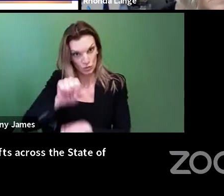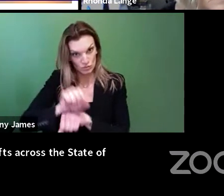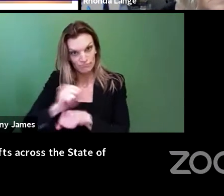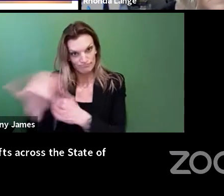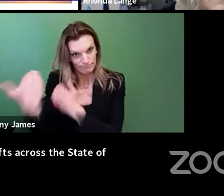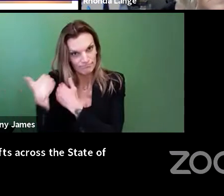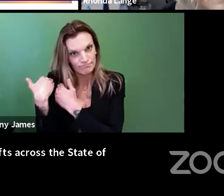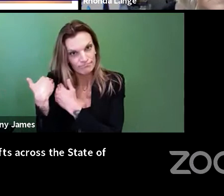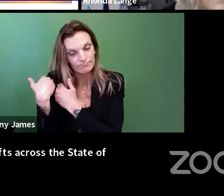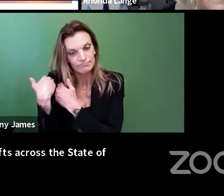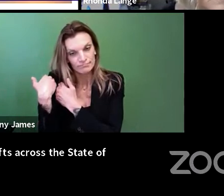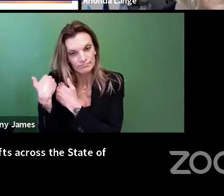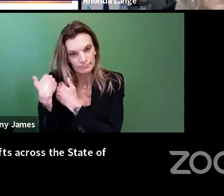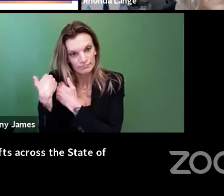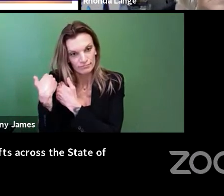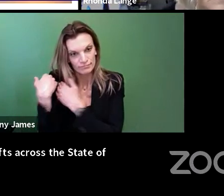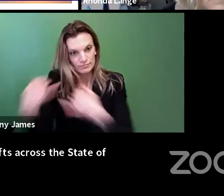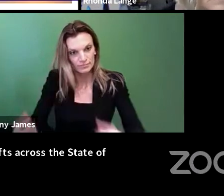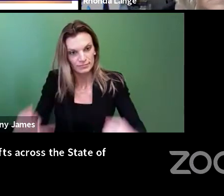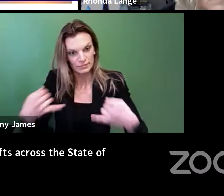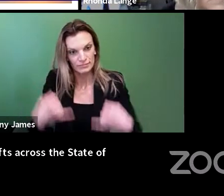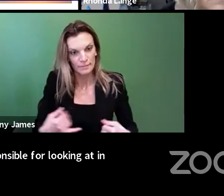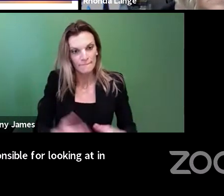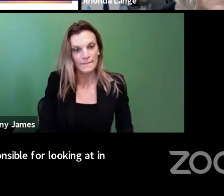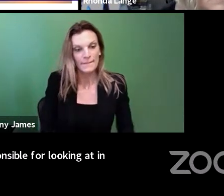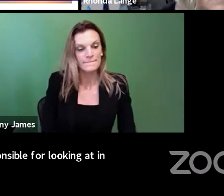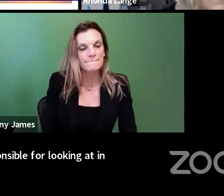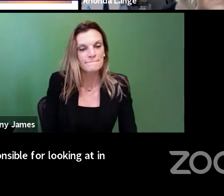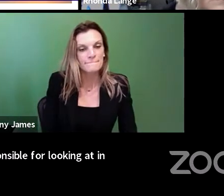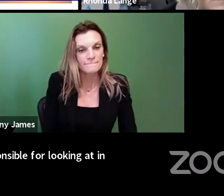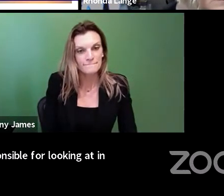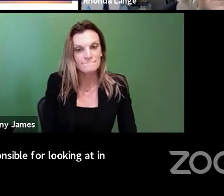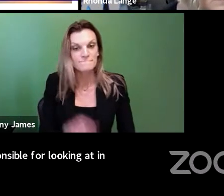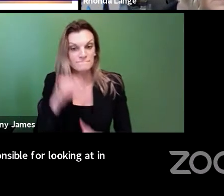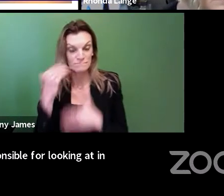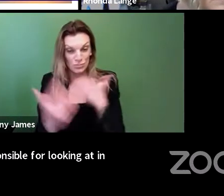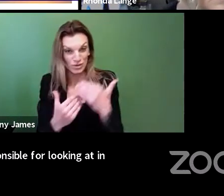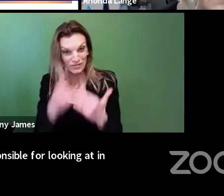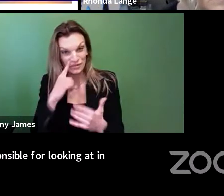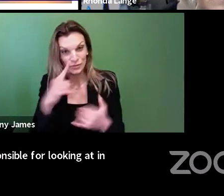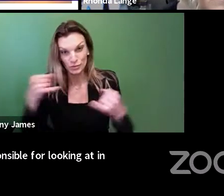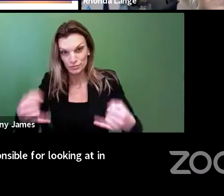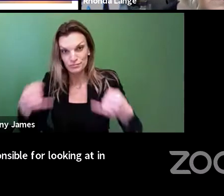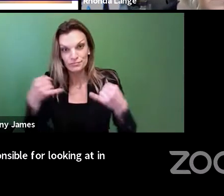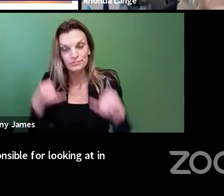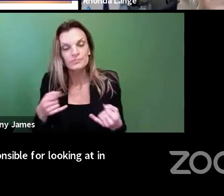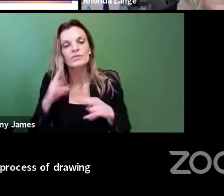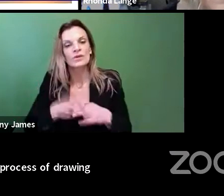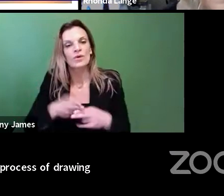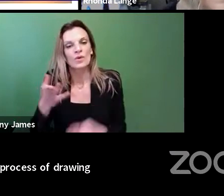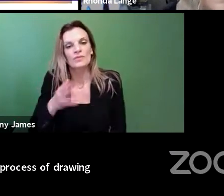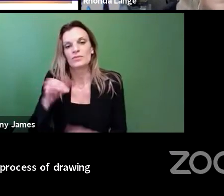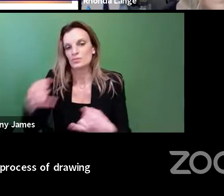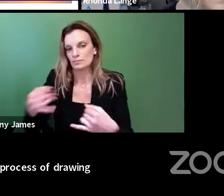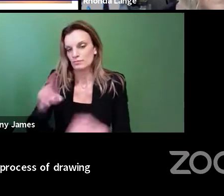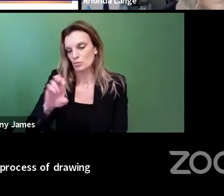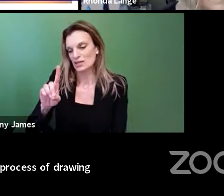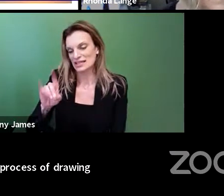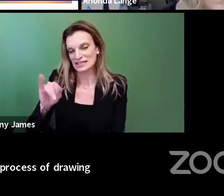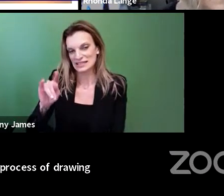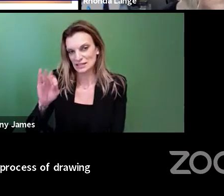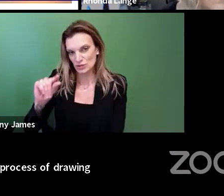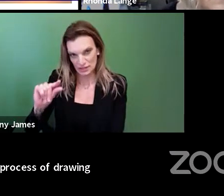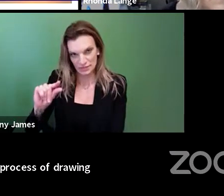looking at in their efforts to draw the maps. The process of drawing the district's lines is known as redistricting. And